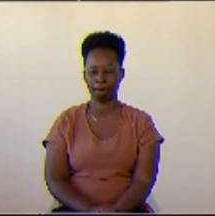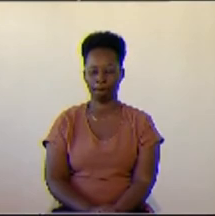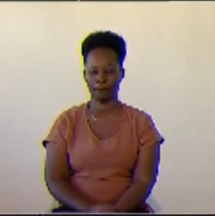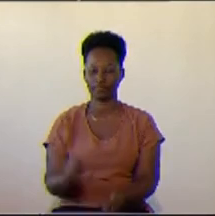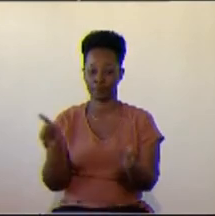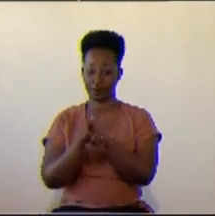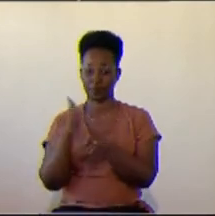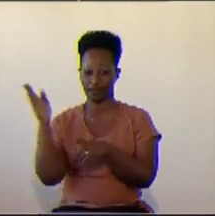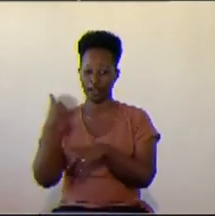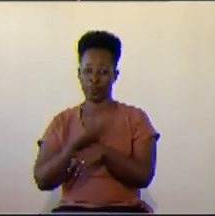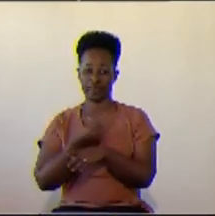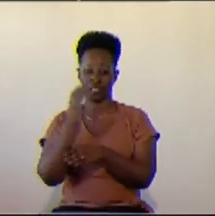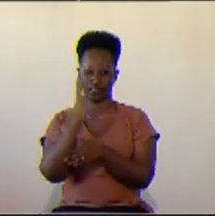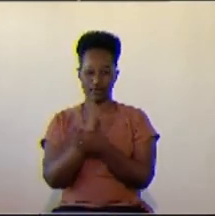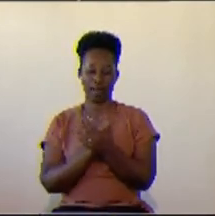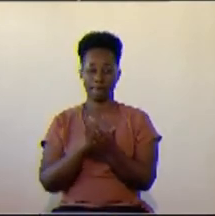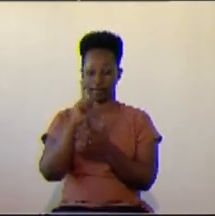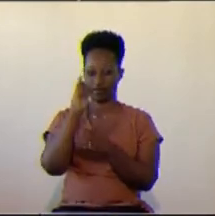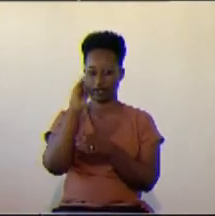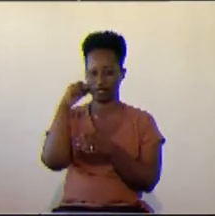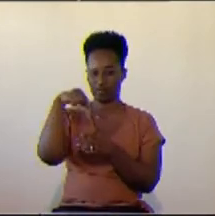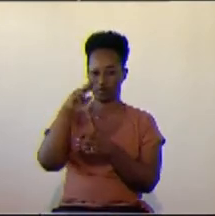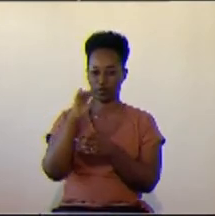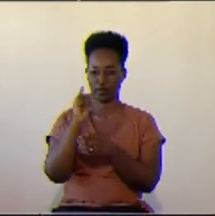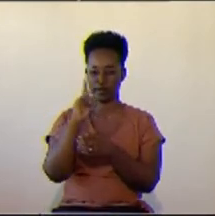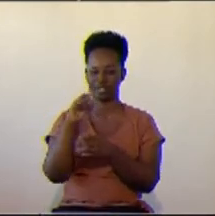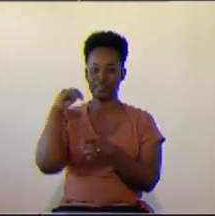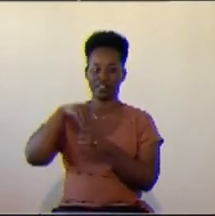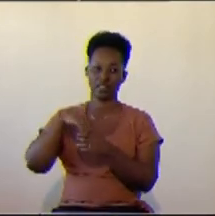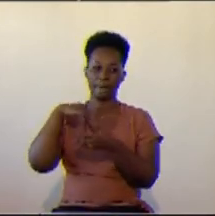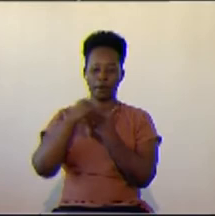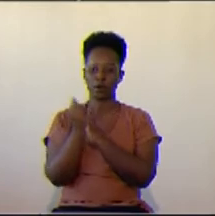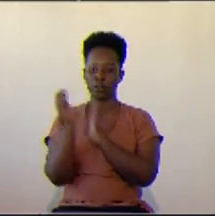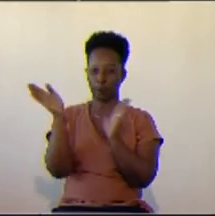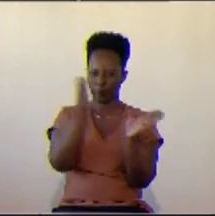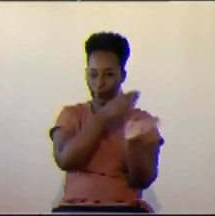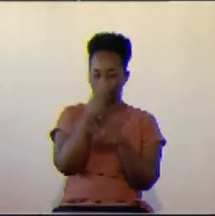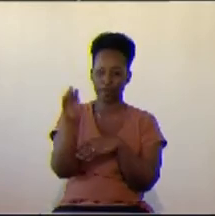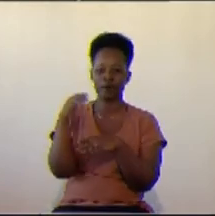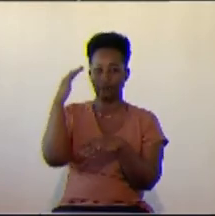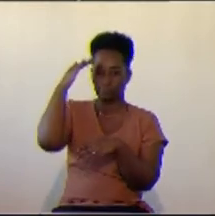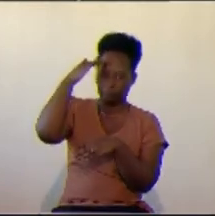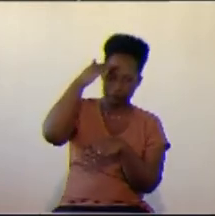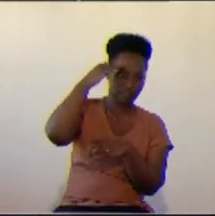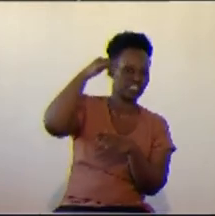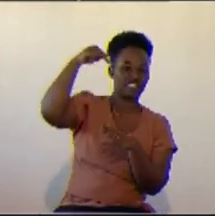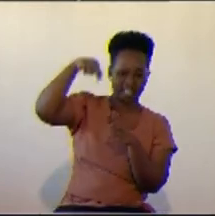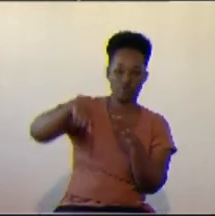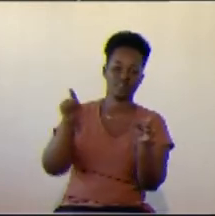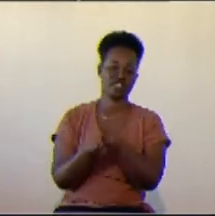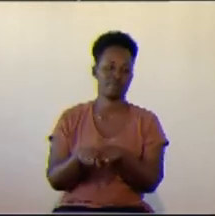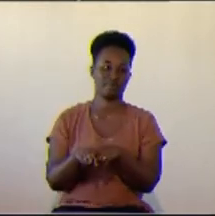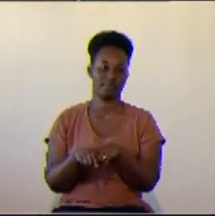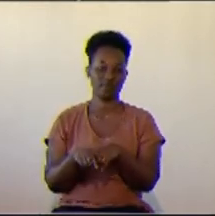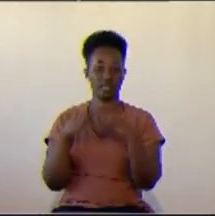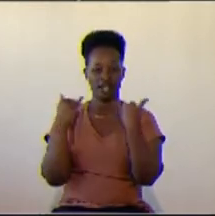have a certain amount of liquid inside it because atmospheric pressure is pushing down. Okay?